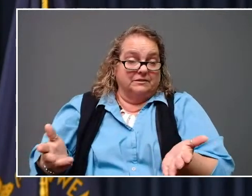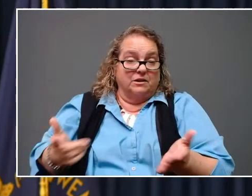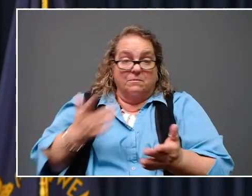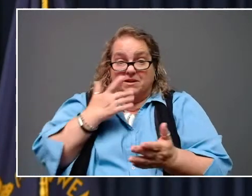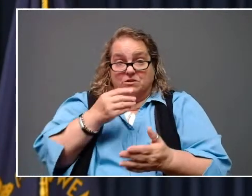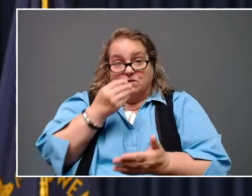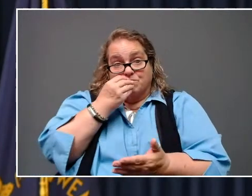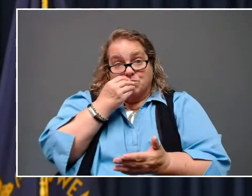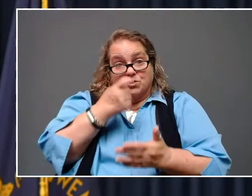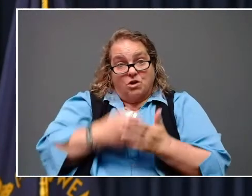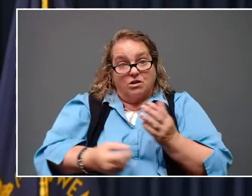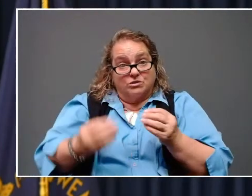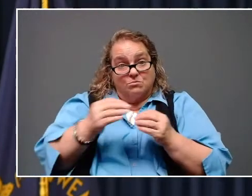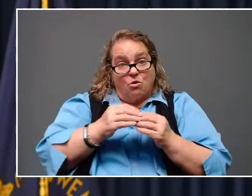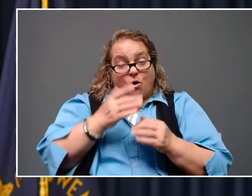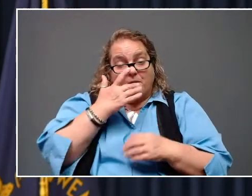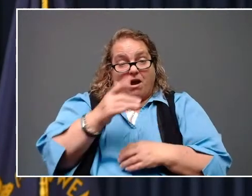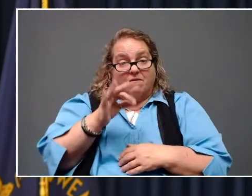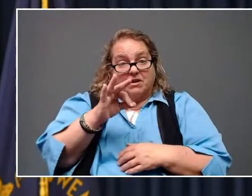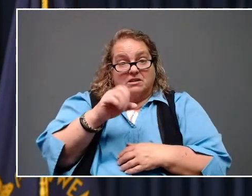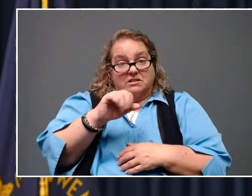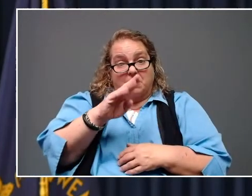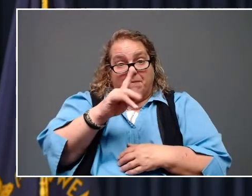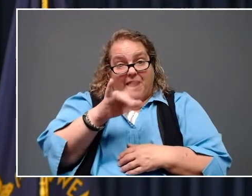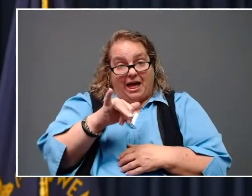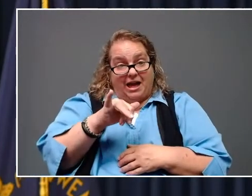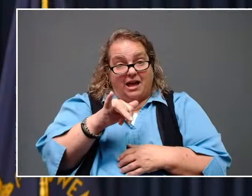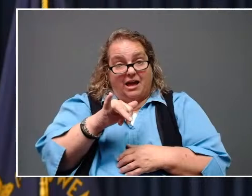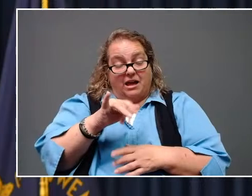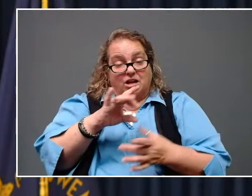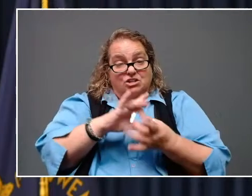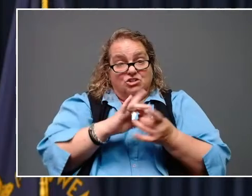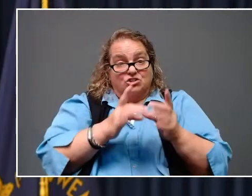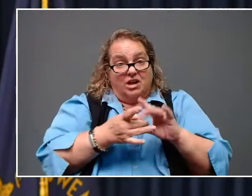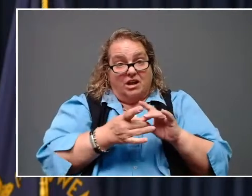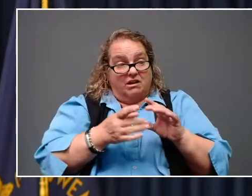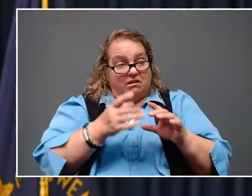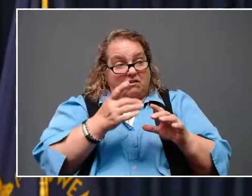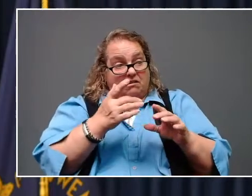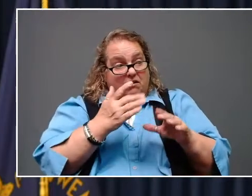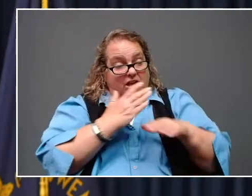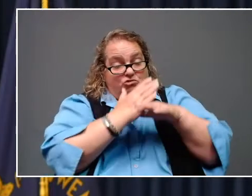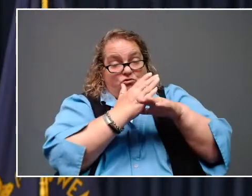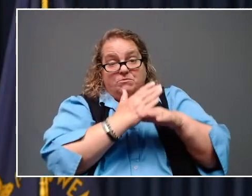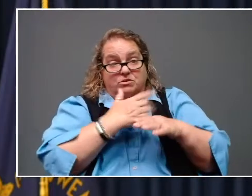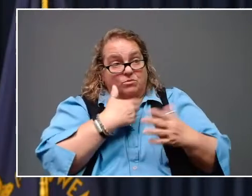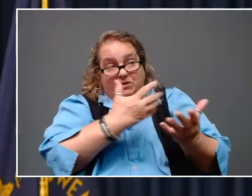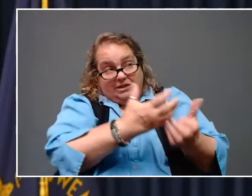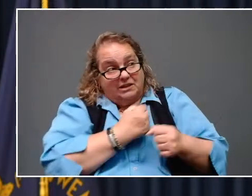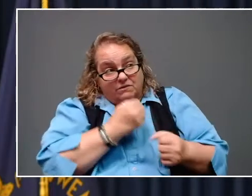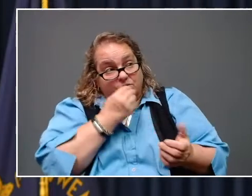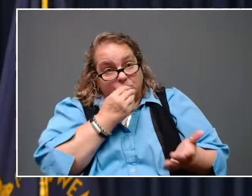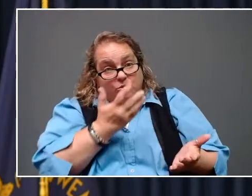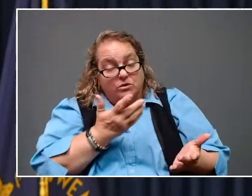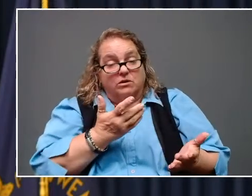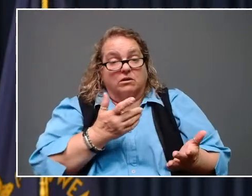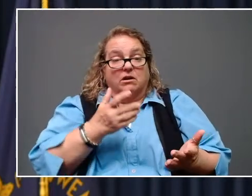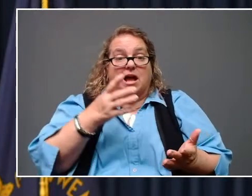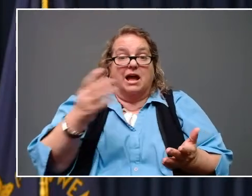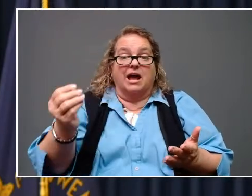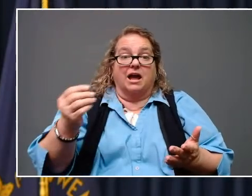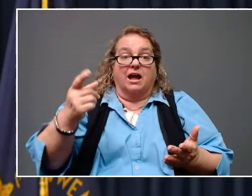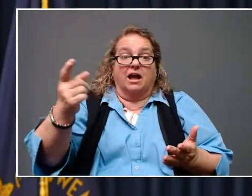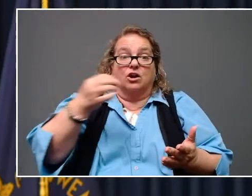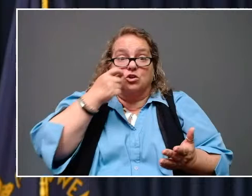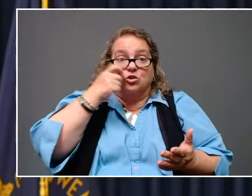supply chain disruption from COVID and from the Russian invasion of Ukraine, we ought to be helping them a little bit more. So it's pretty sad that because